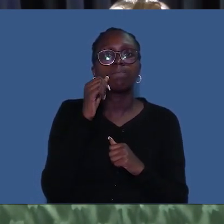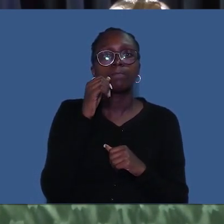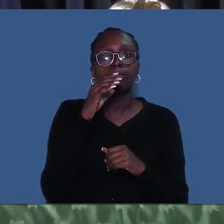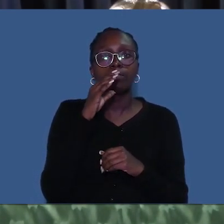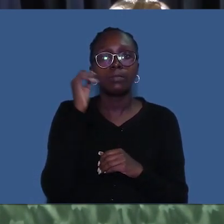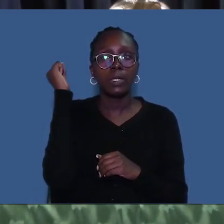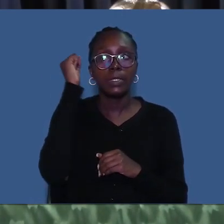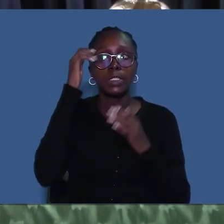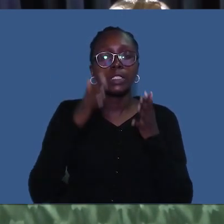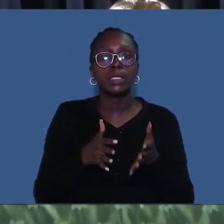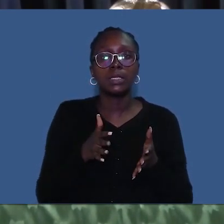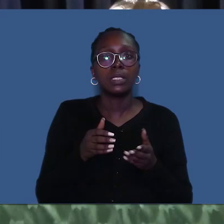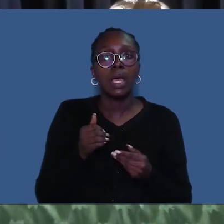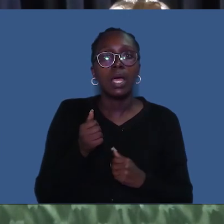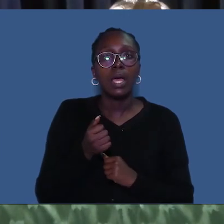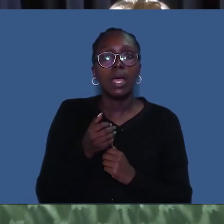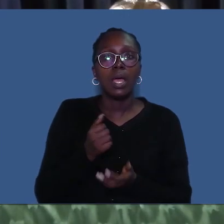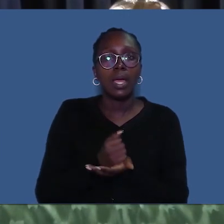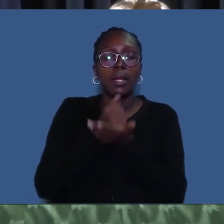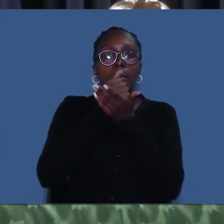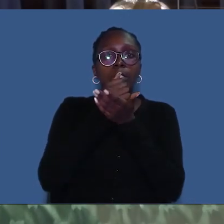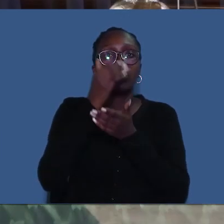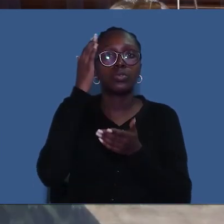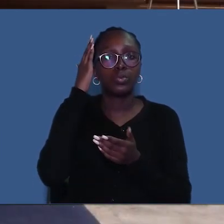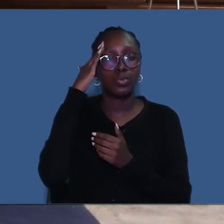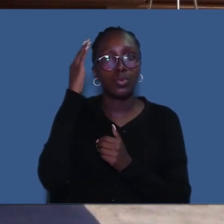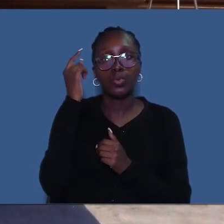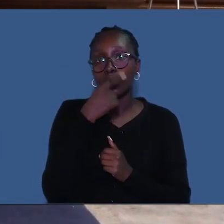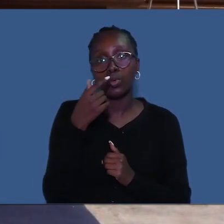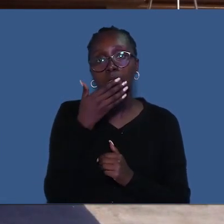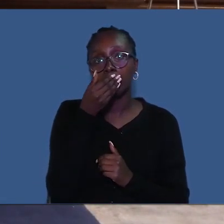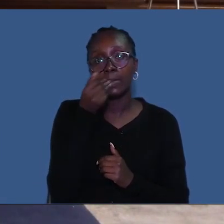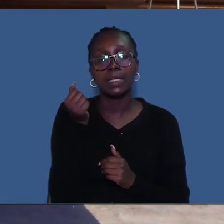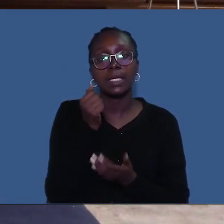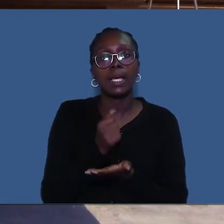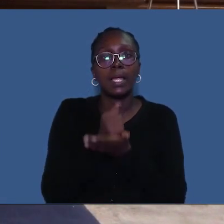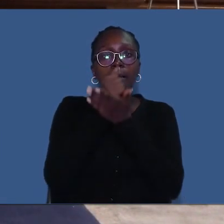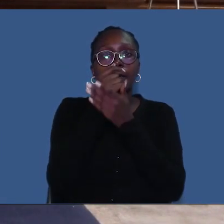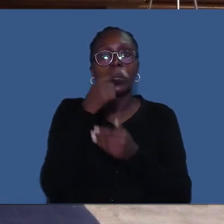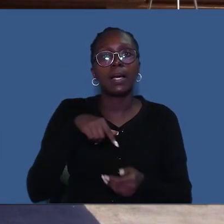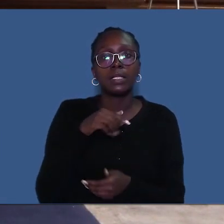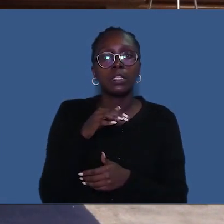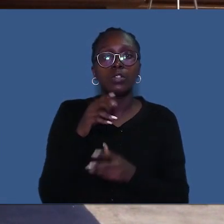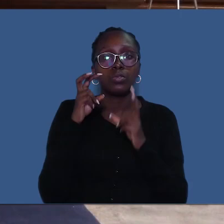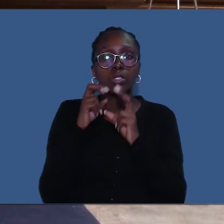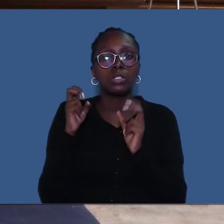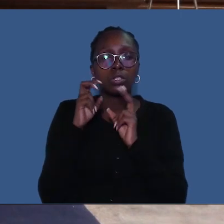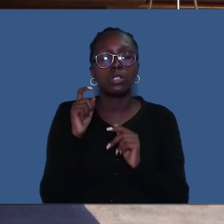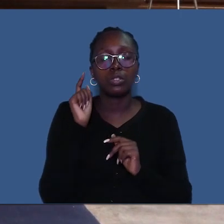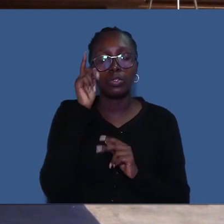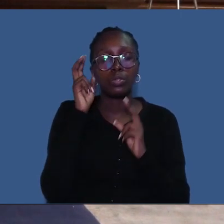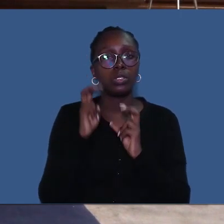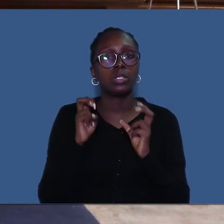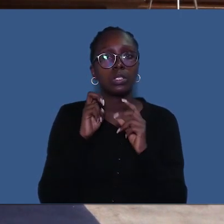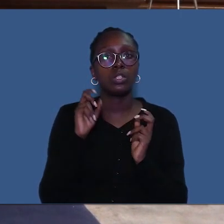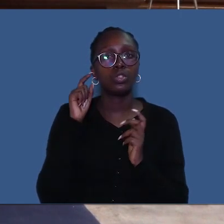us to look beyond the physical. Help us to seek you, O Lord, and to seek your guidance, Father, that you will